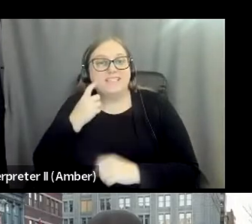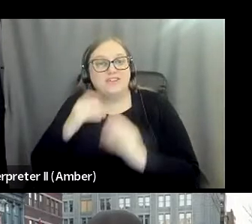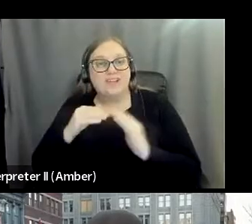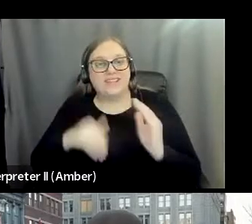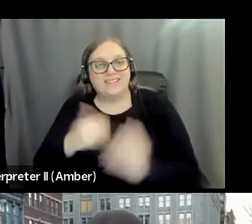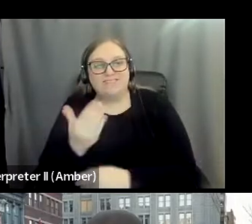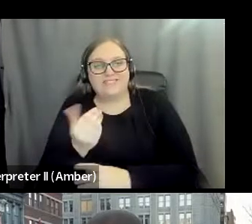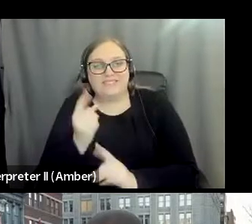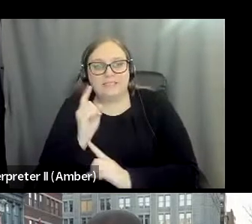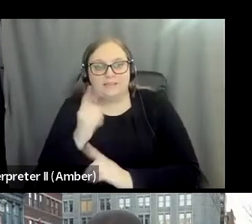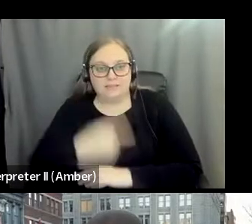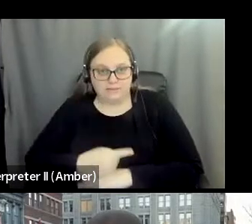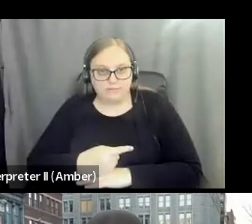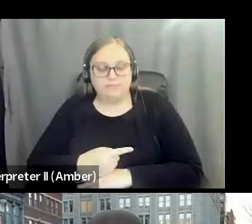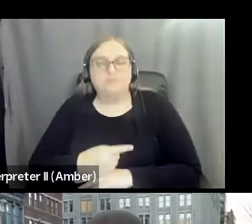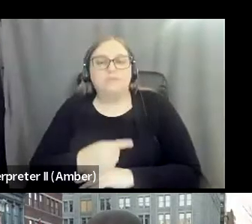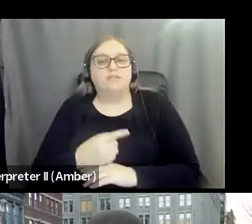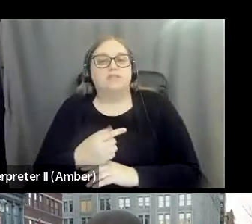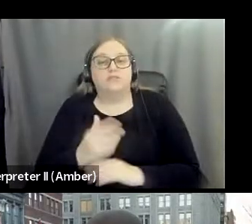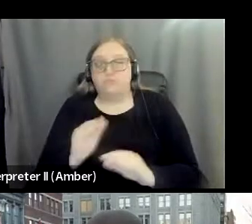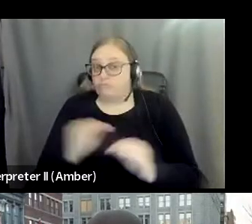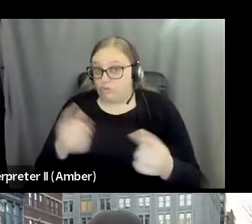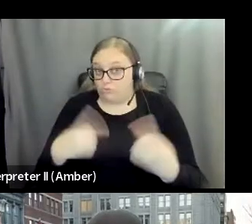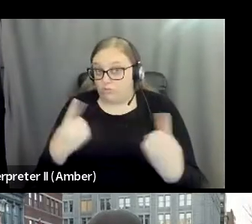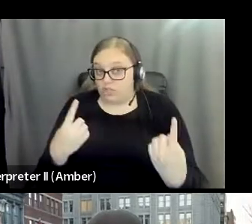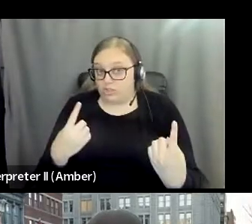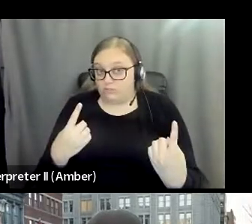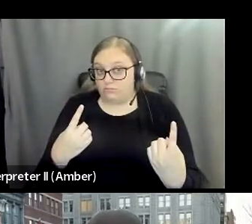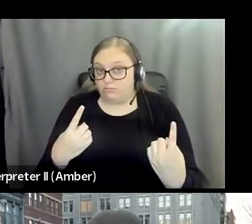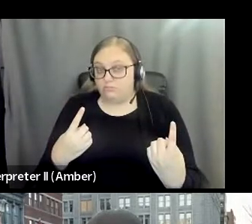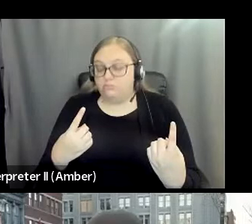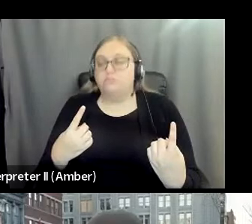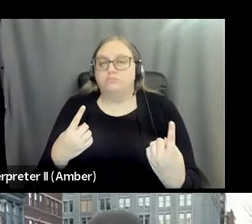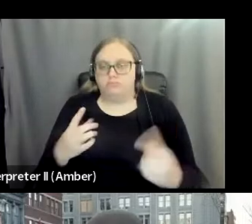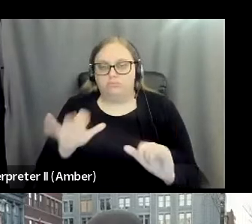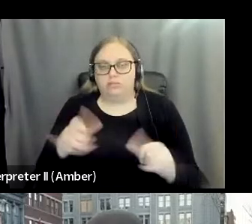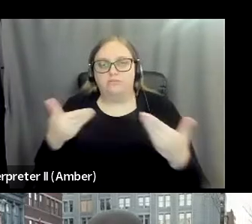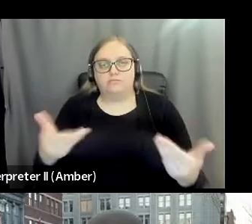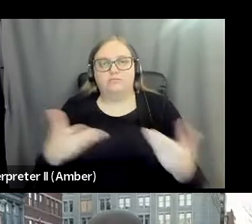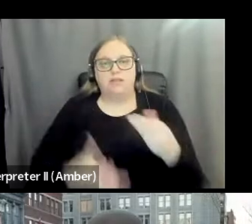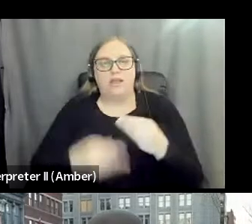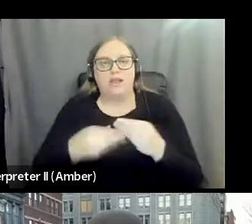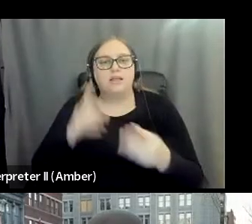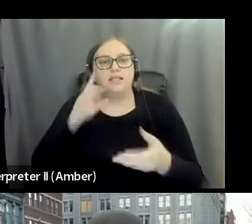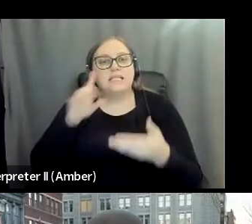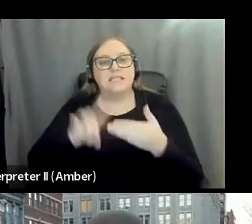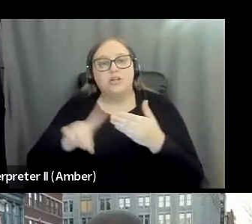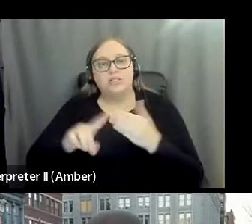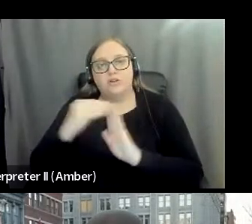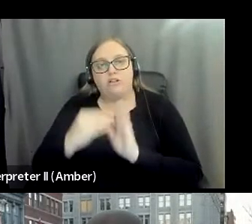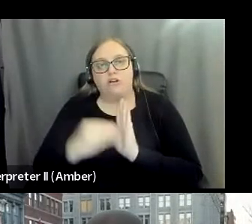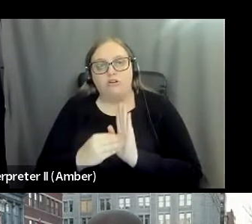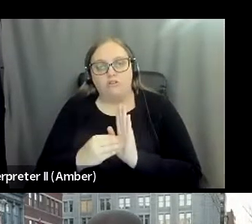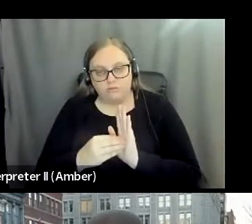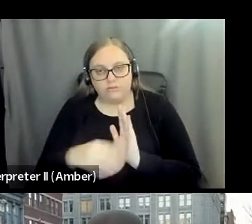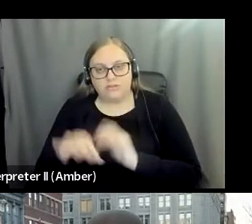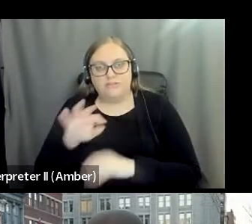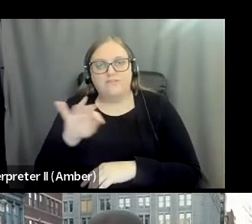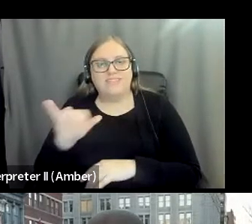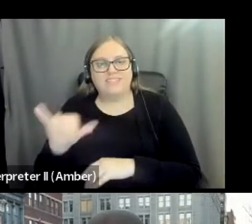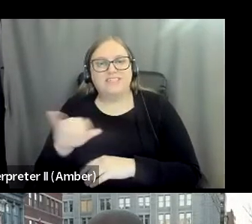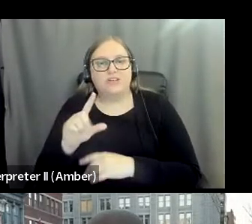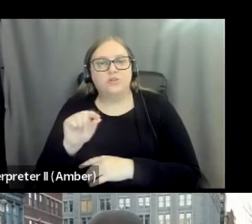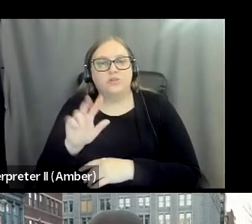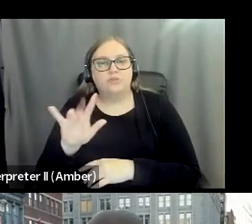15 days. There's no objection. So that's added to the Secretary's log, fiscal year